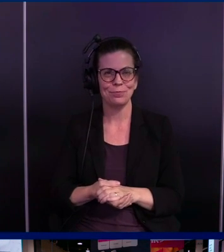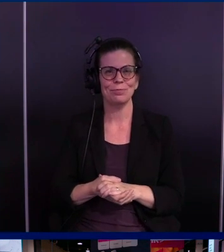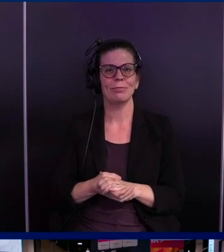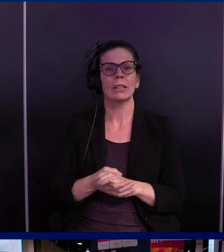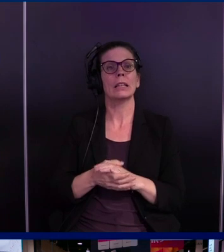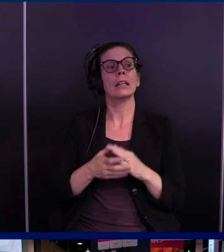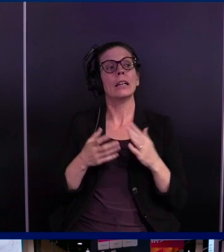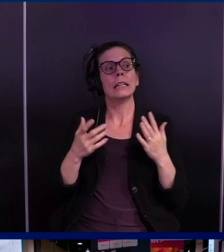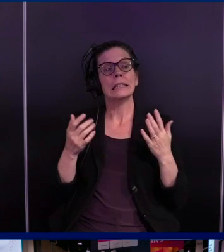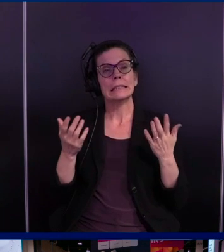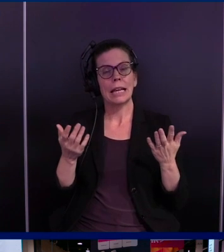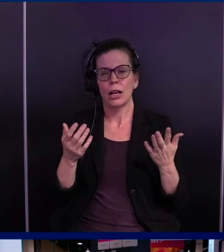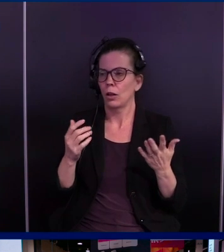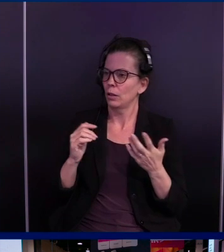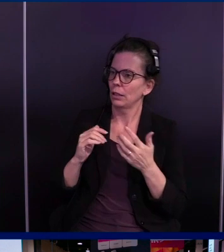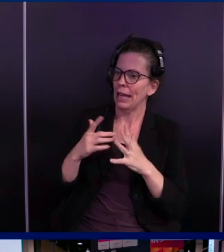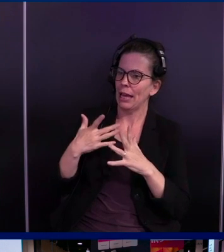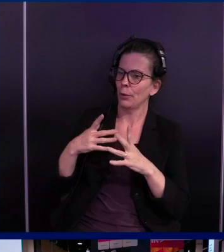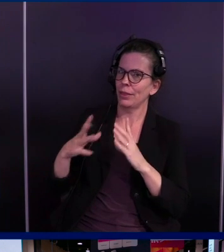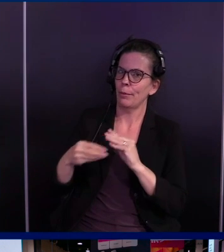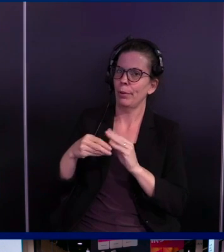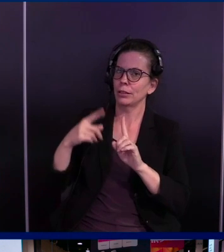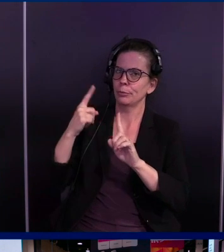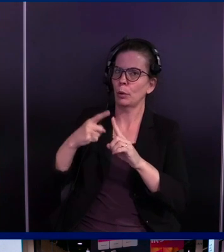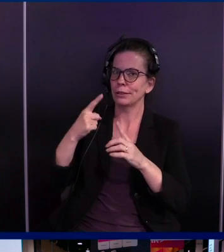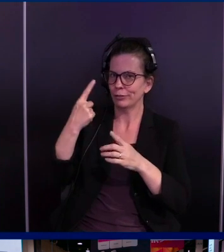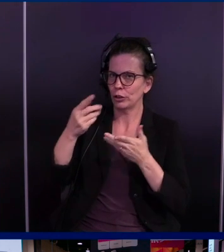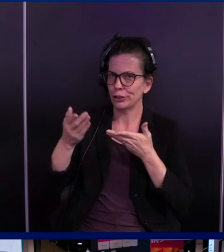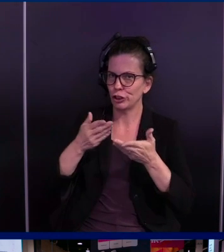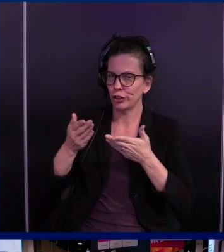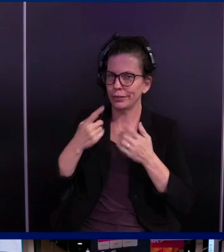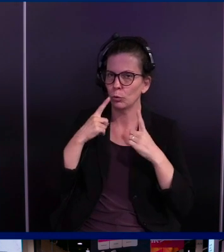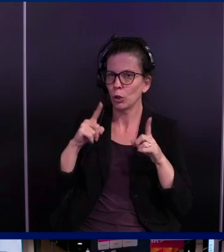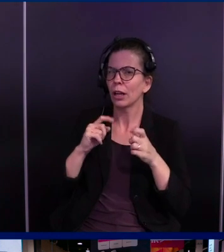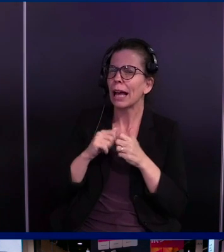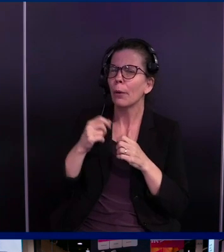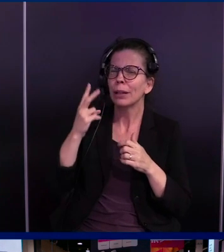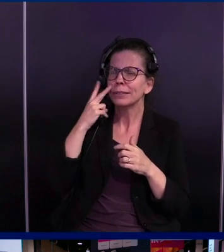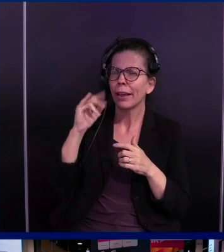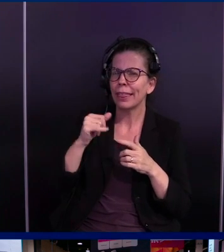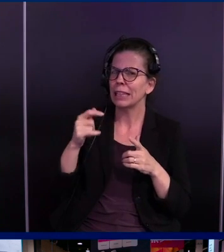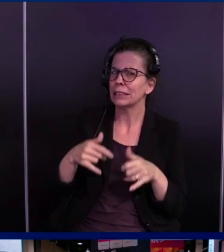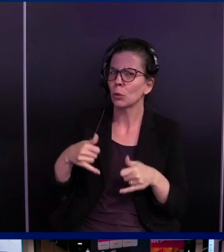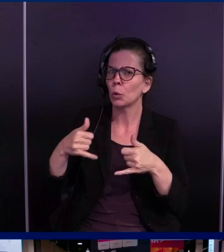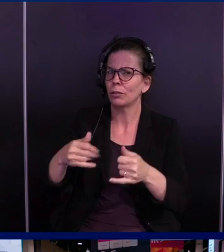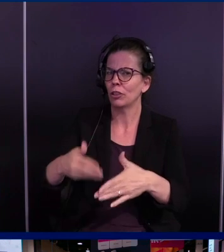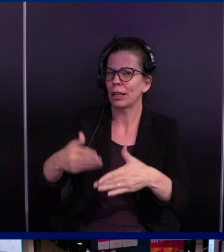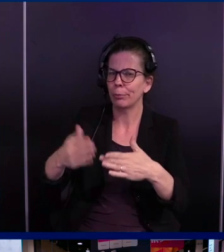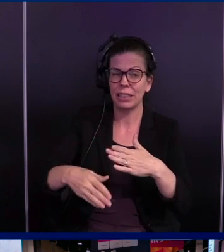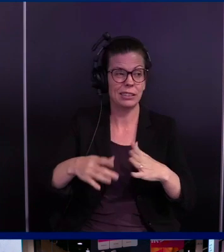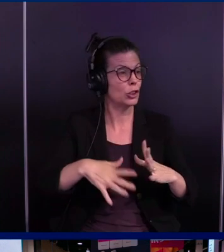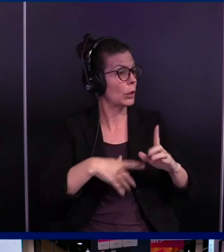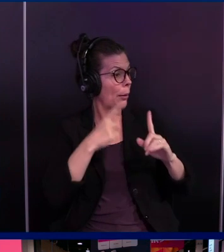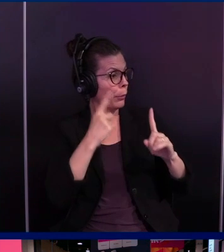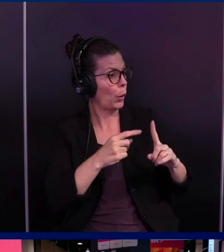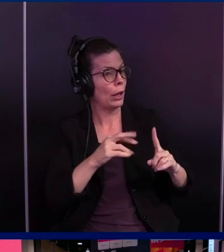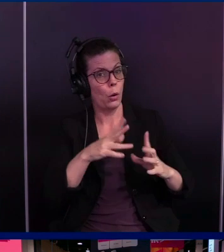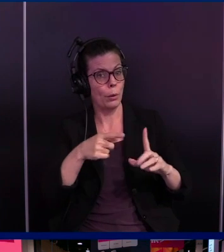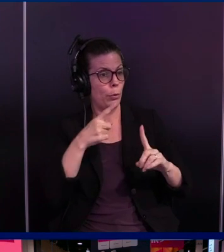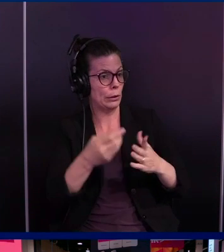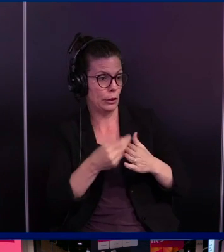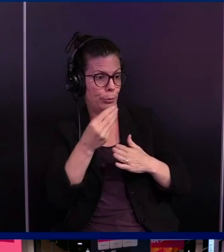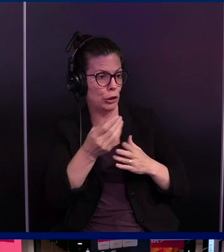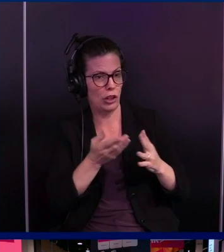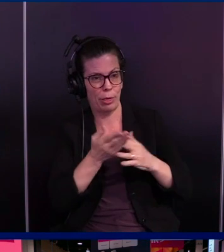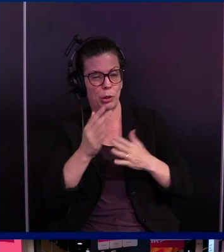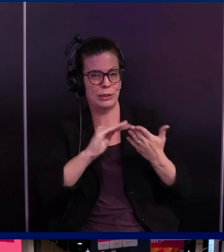And then, How do the plus points per the service work? I saw that over there as a reward for completing this. yeah, so you get points and you can use the points to purchase stuff throughout the